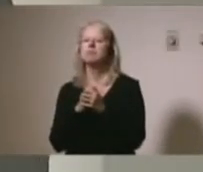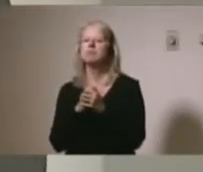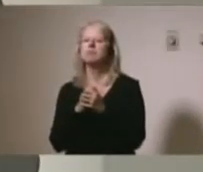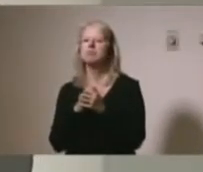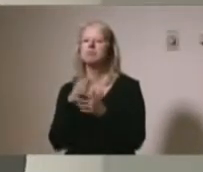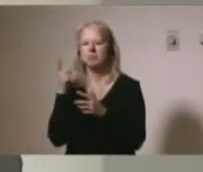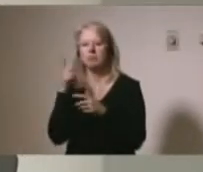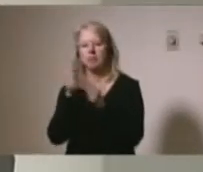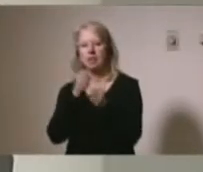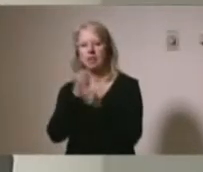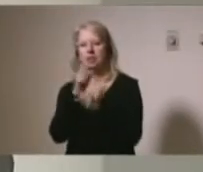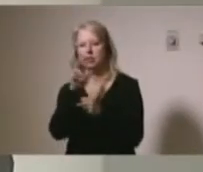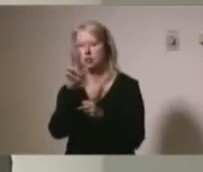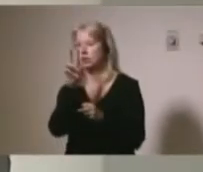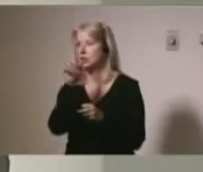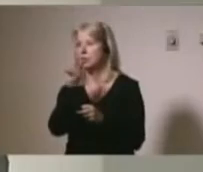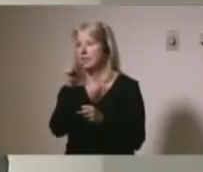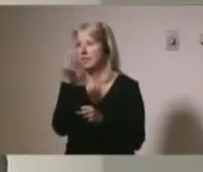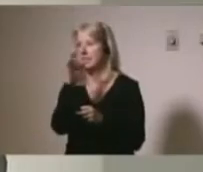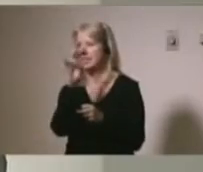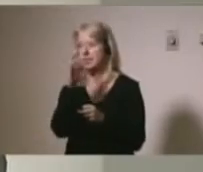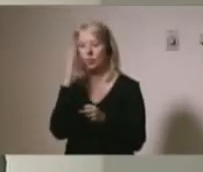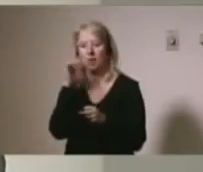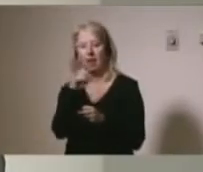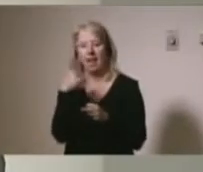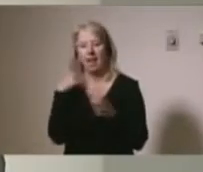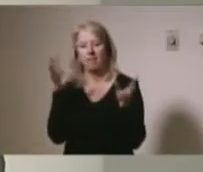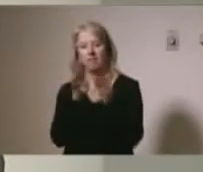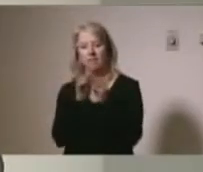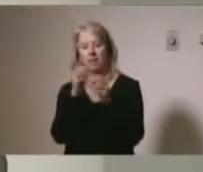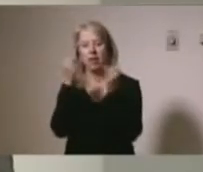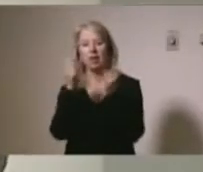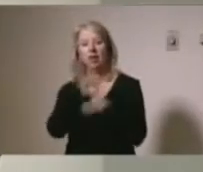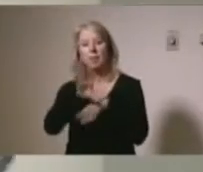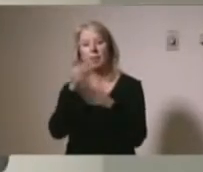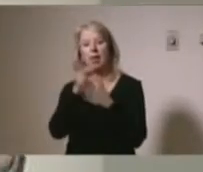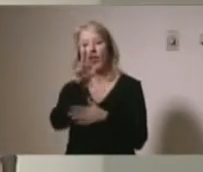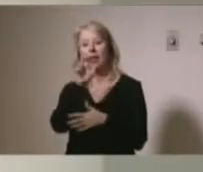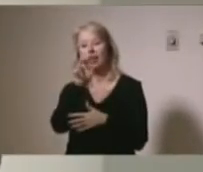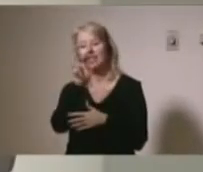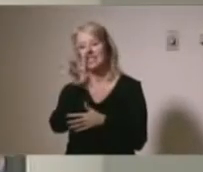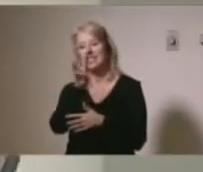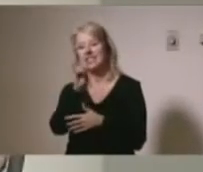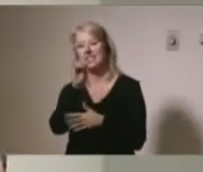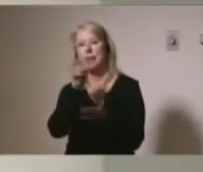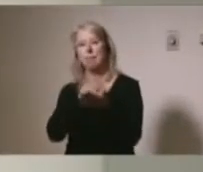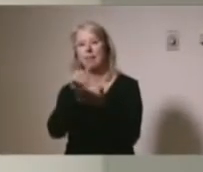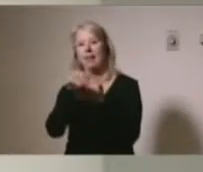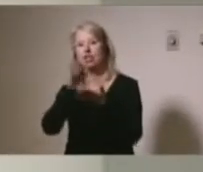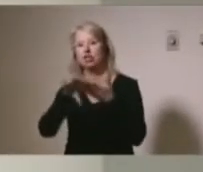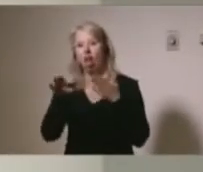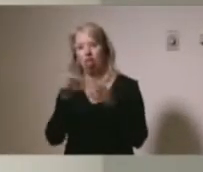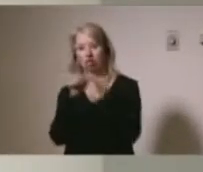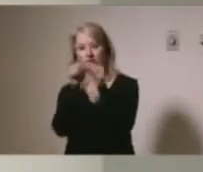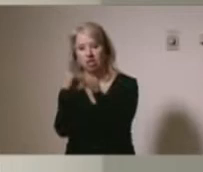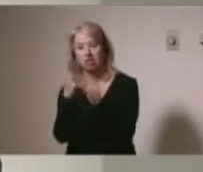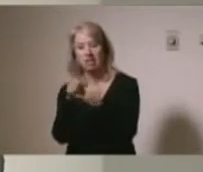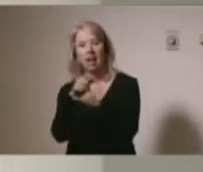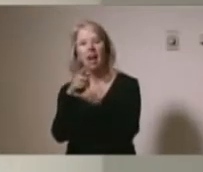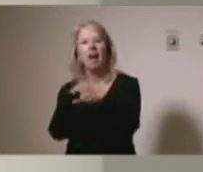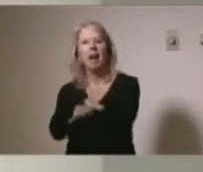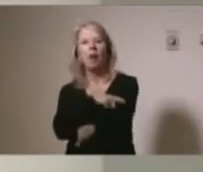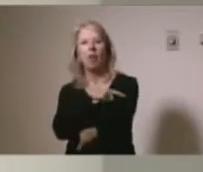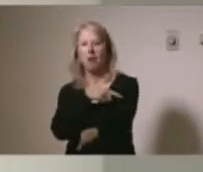Zealand Post has funded the bank by a value of $360 million, and the question is how long can that continue?